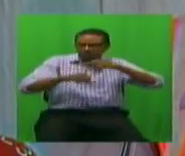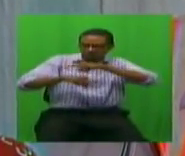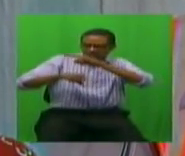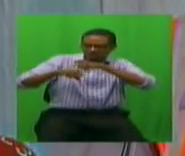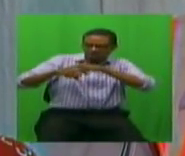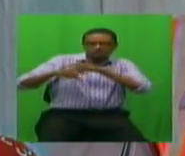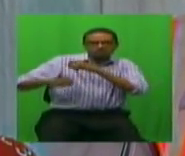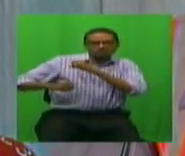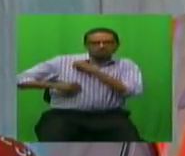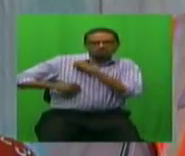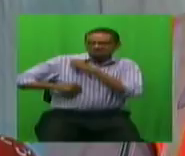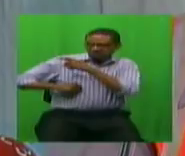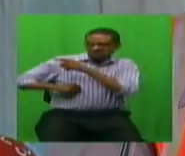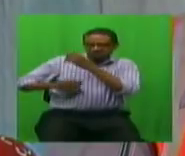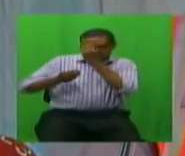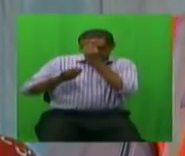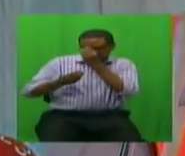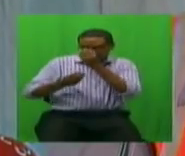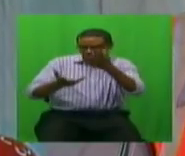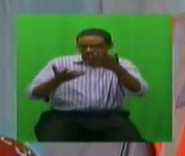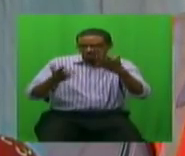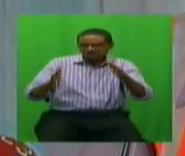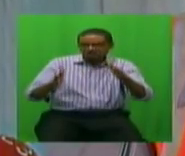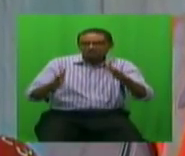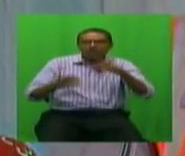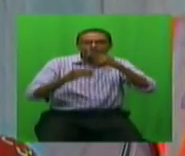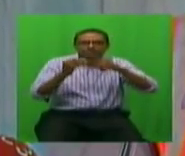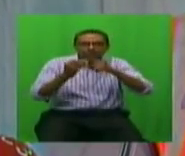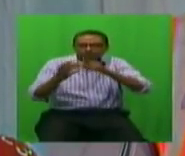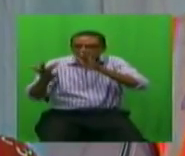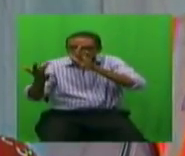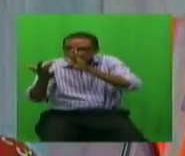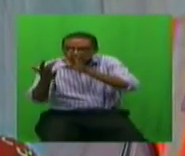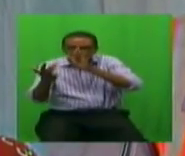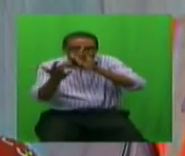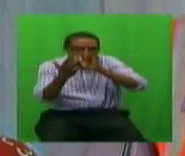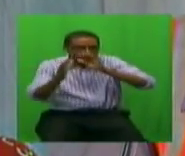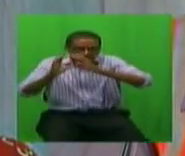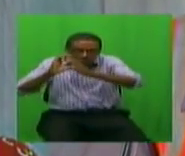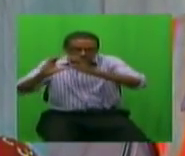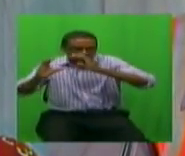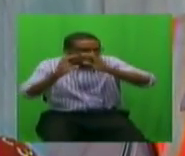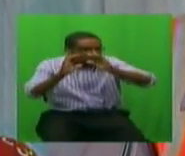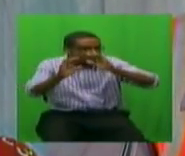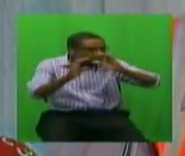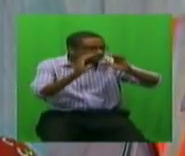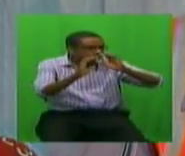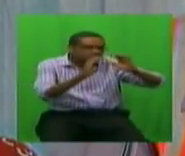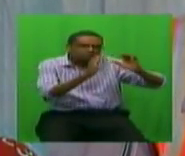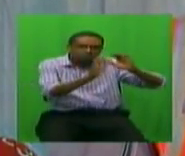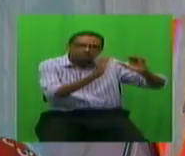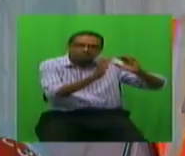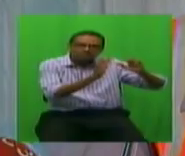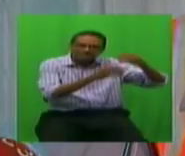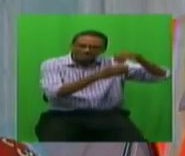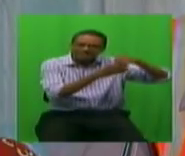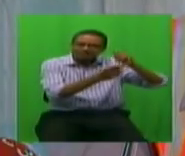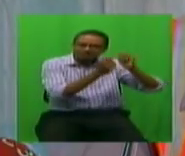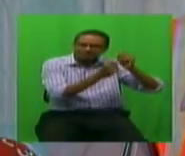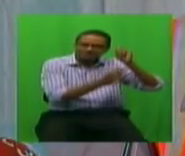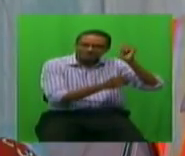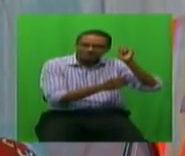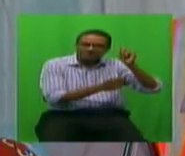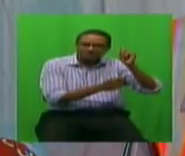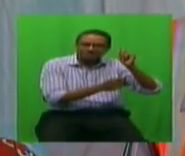as to the road network and in Trinidad and Tobago. Happy this morning